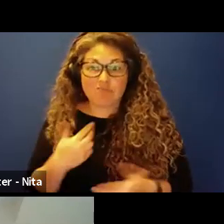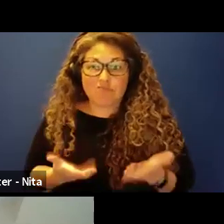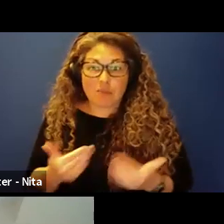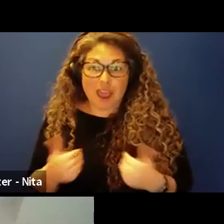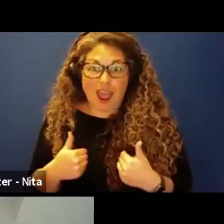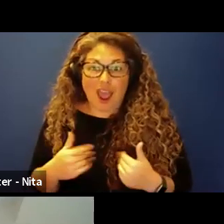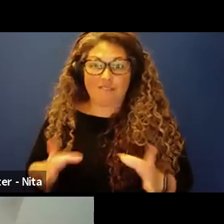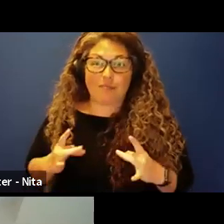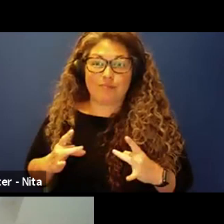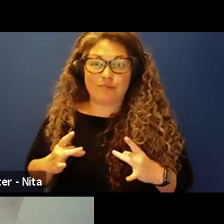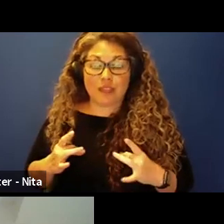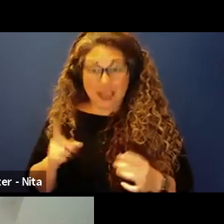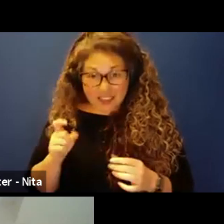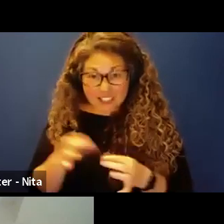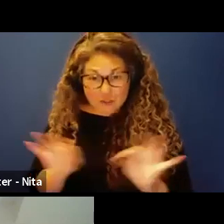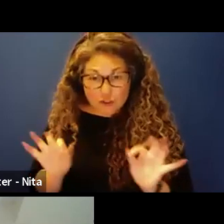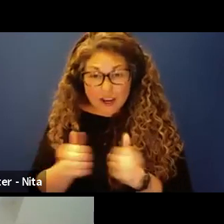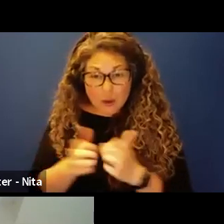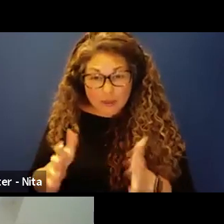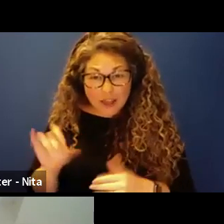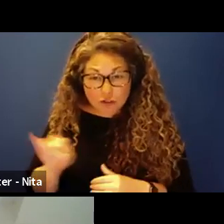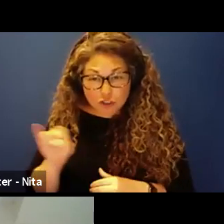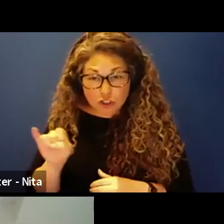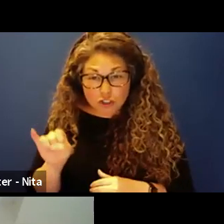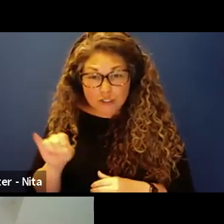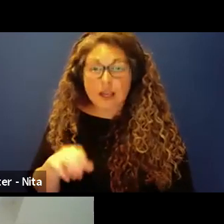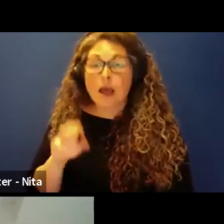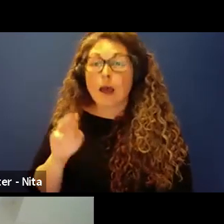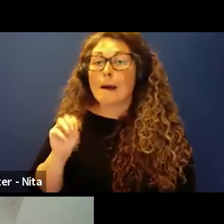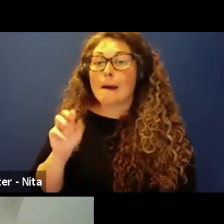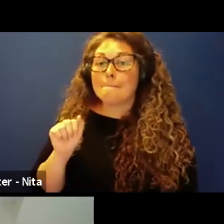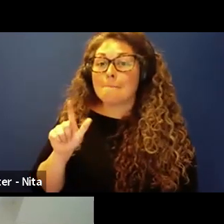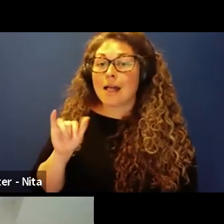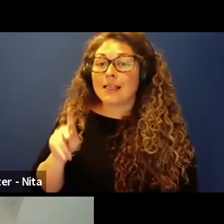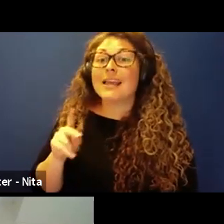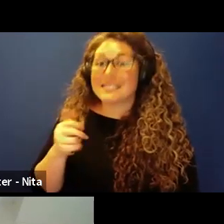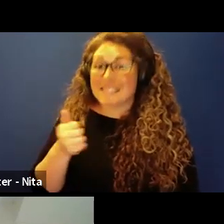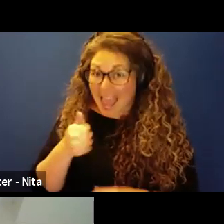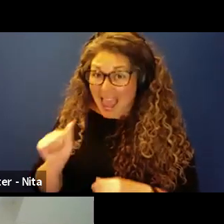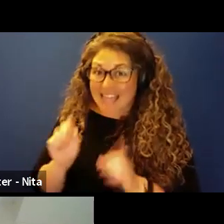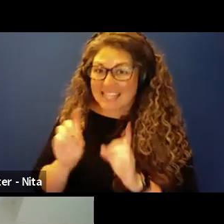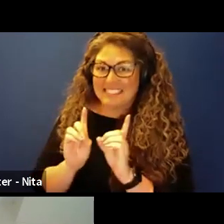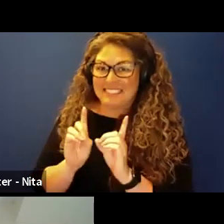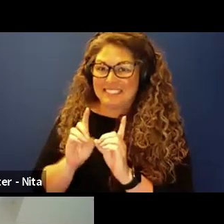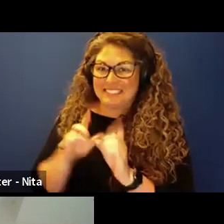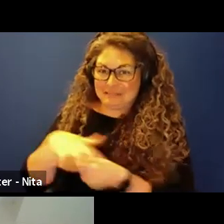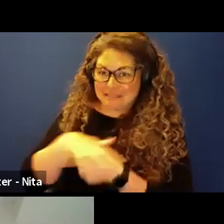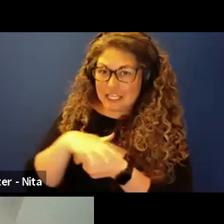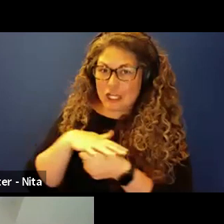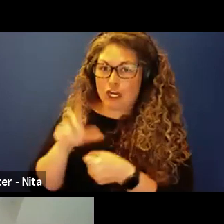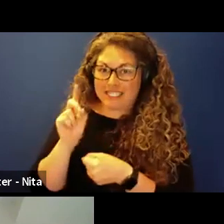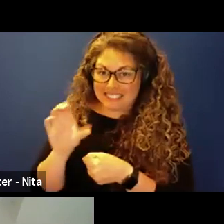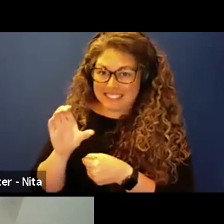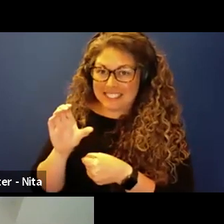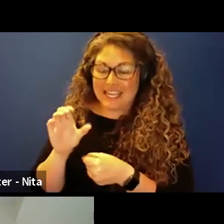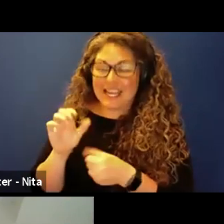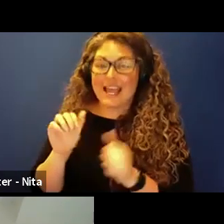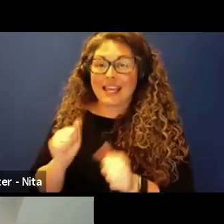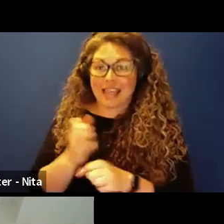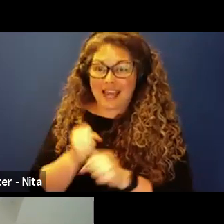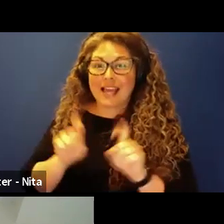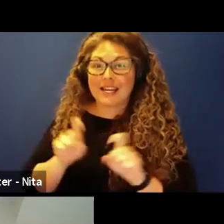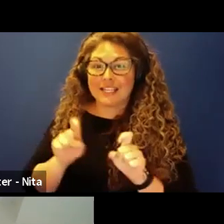without insurance? So it is any district residents presenting symptoms can get tested from 4